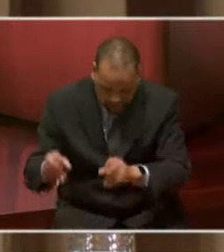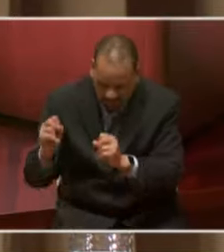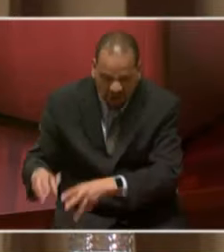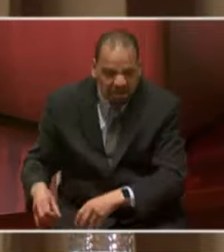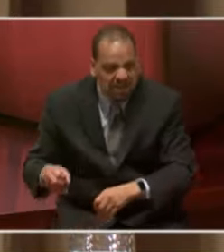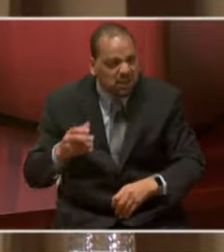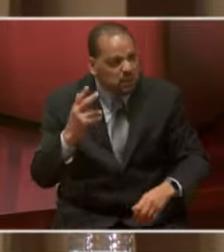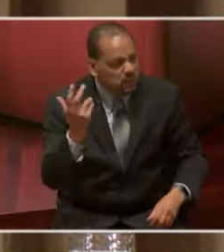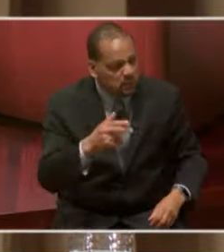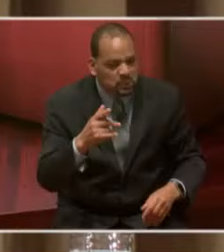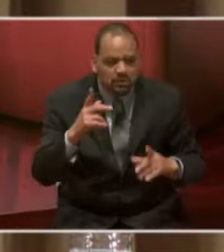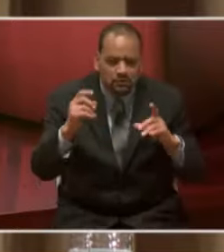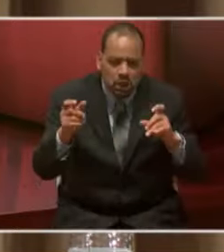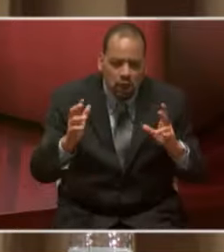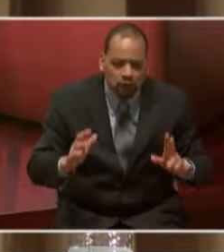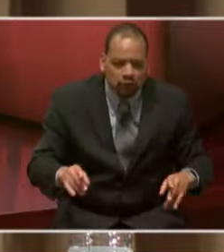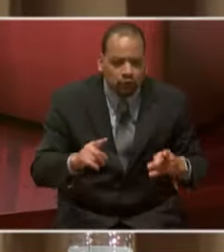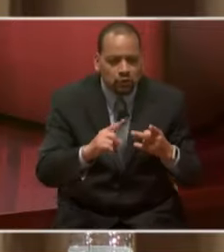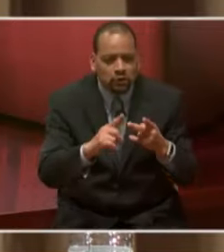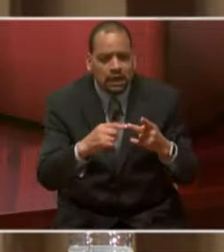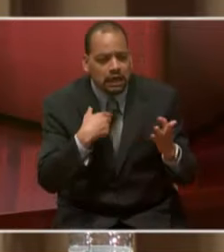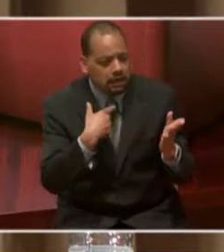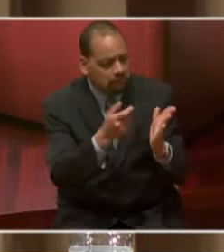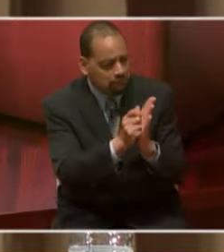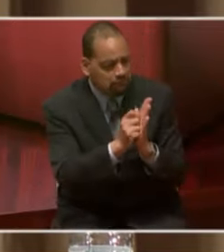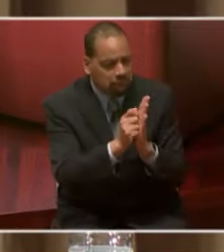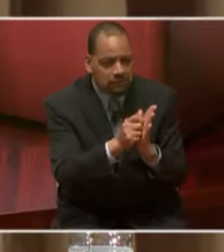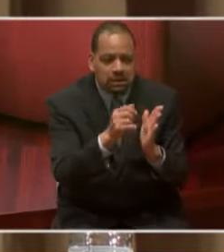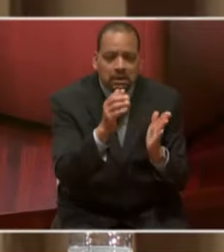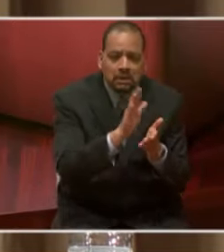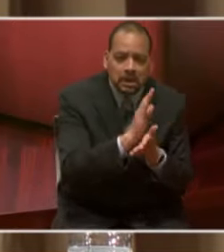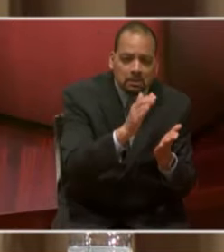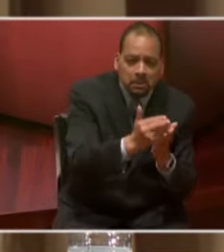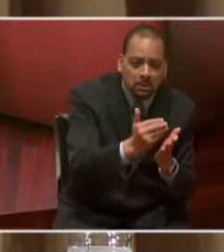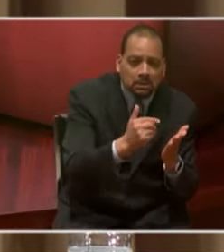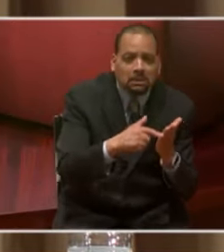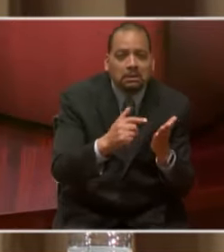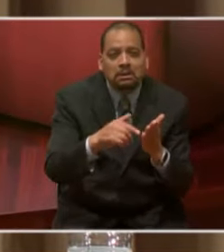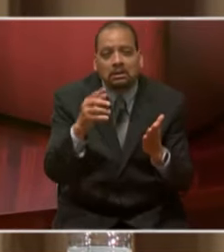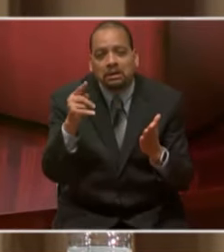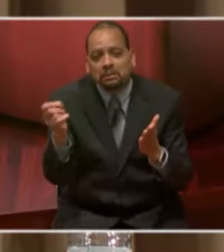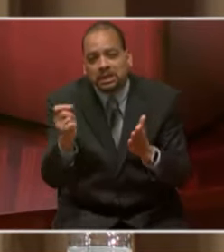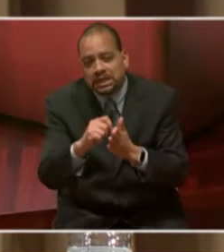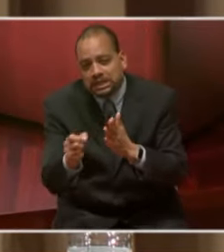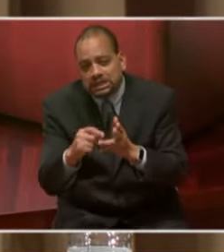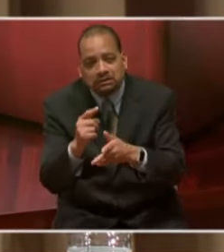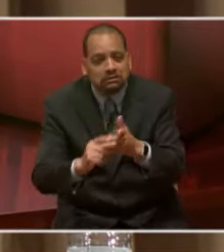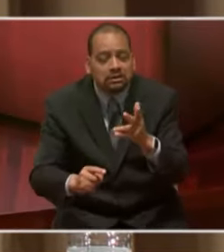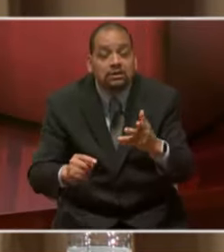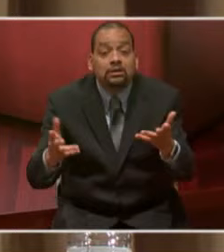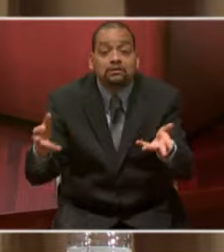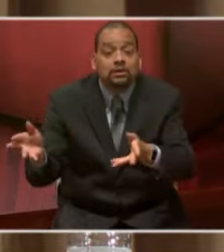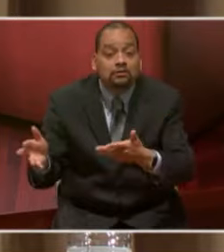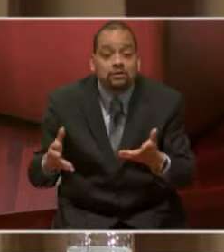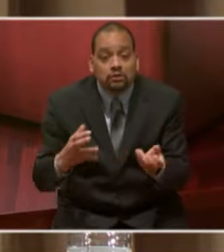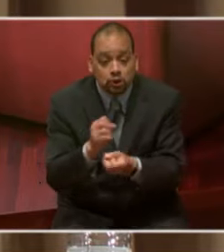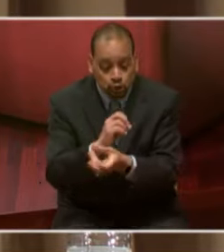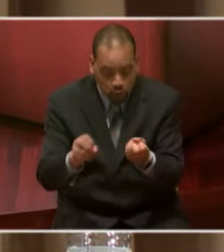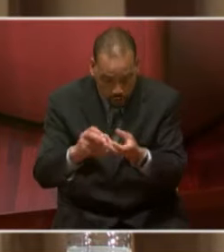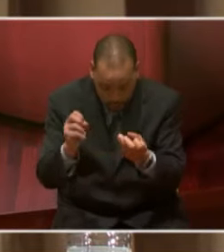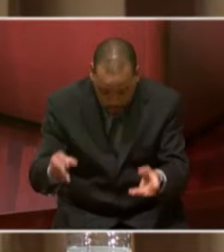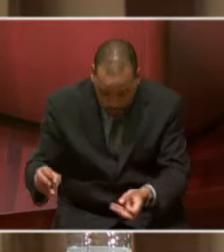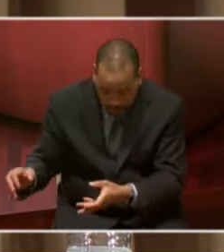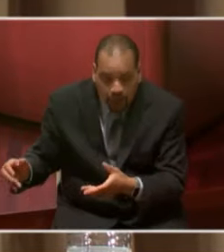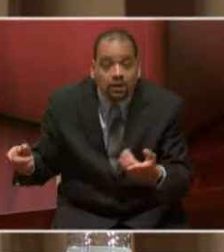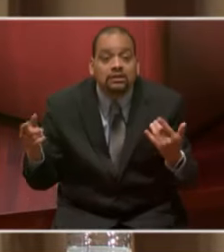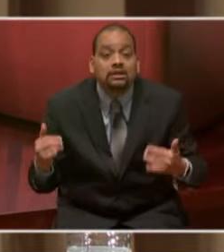next day, on that Sunday, a group of us as Freedom Riders was in the church for a mass meeting, mass rally. The church was